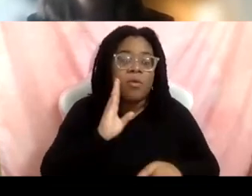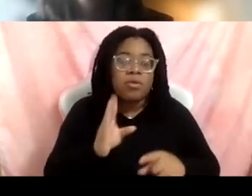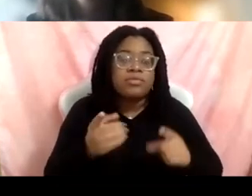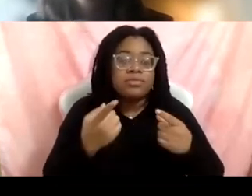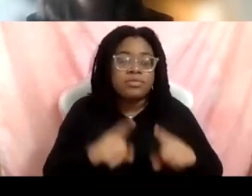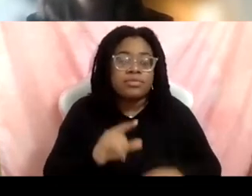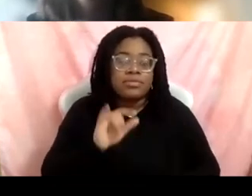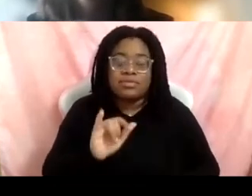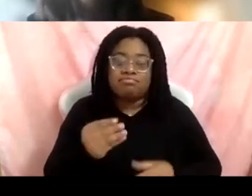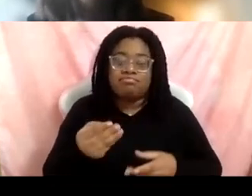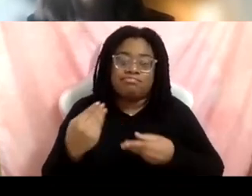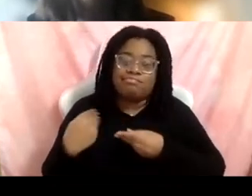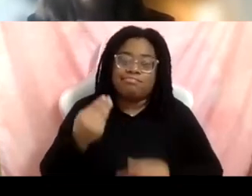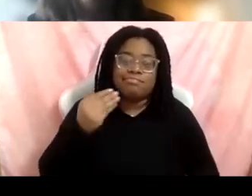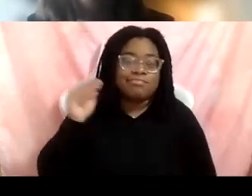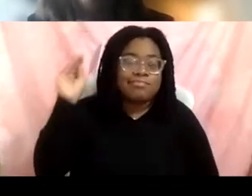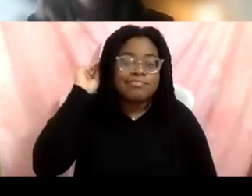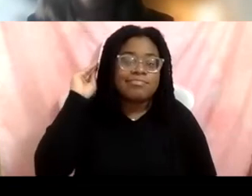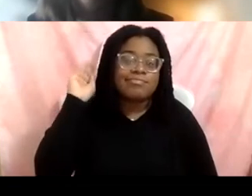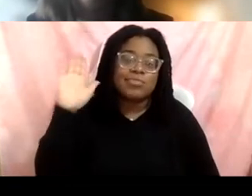I've sort of carried that in my back pocket the whole time.